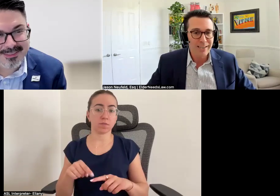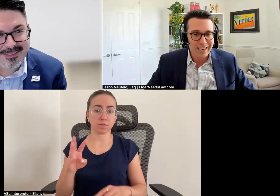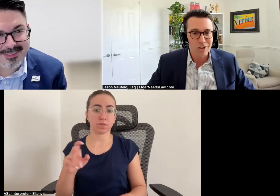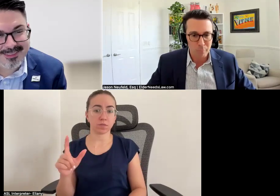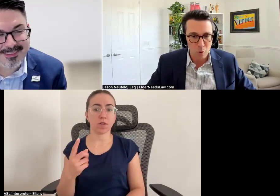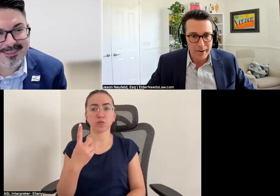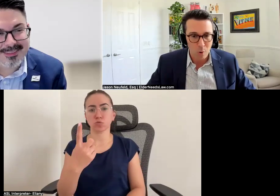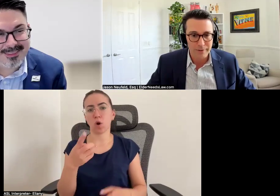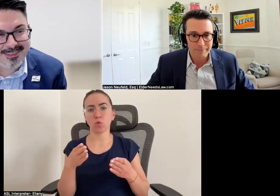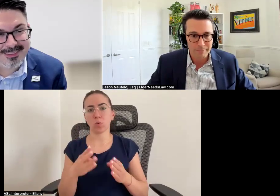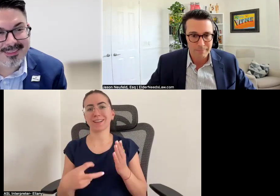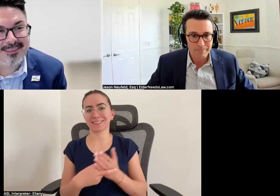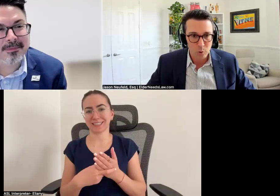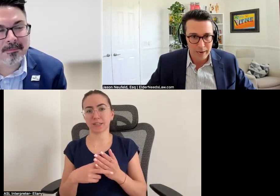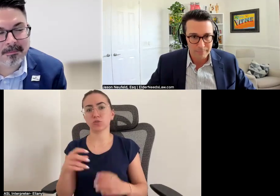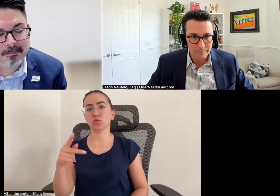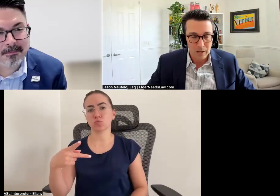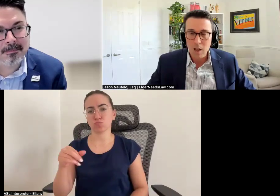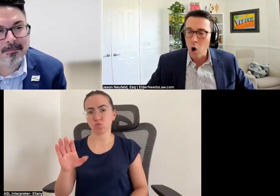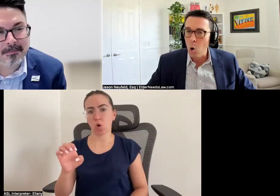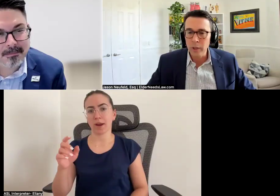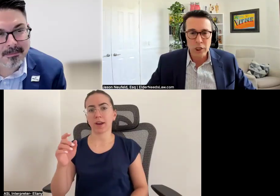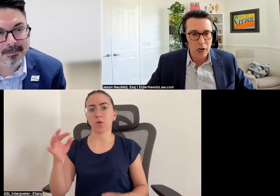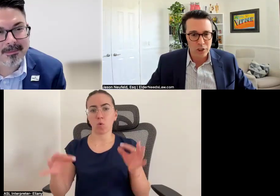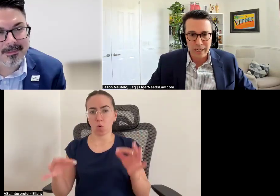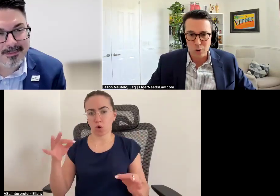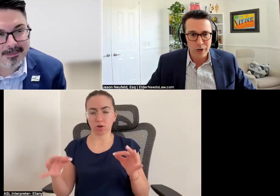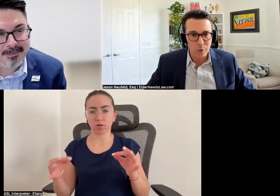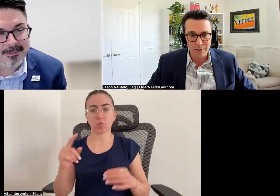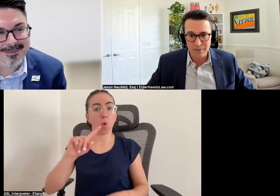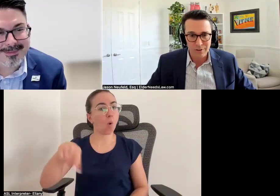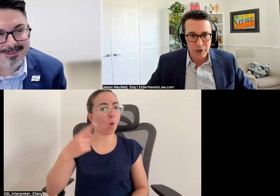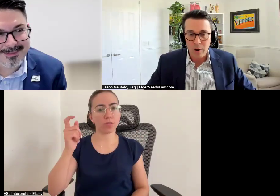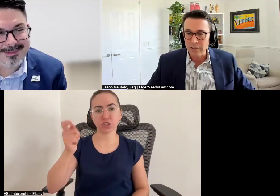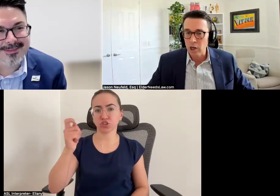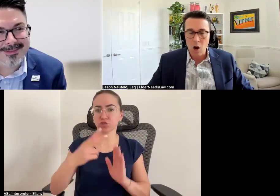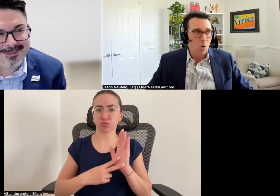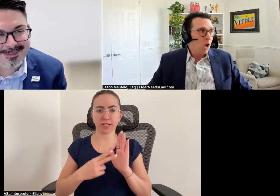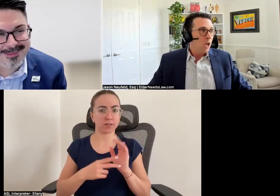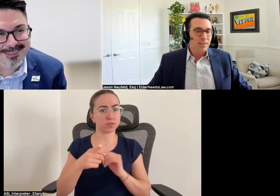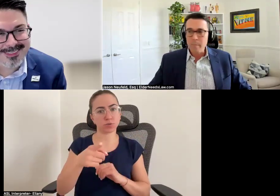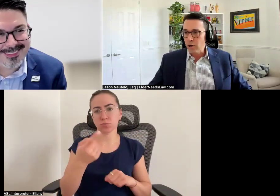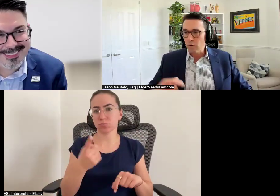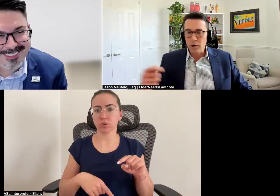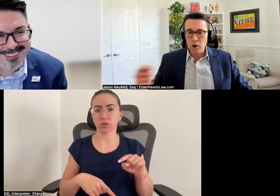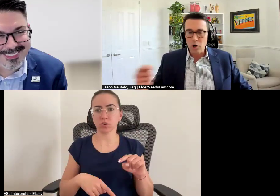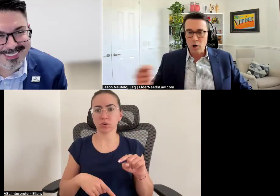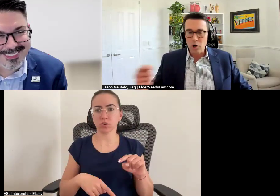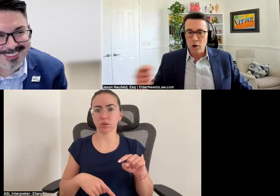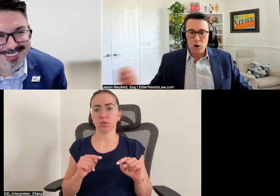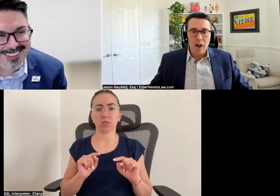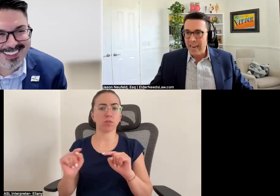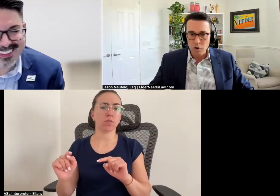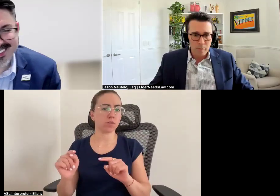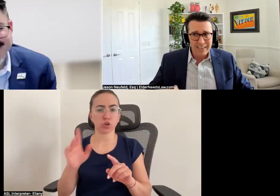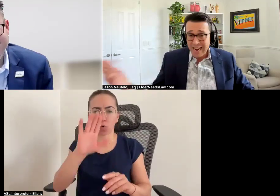one-way ticket to probate court. Okay? Only judges get to read wills. You don't get to go to your son can't